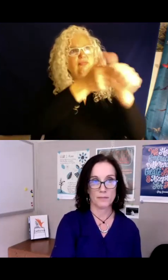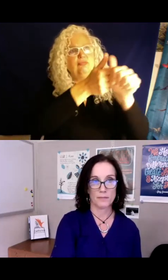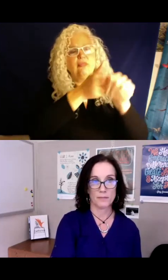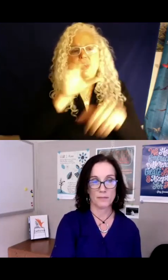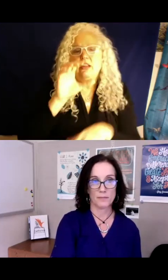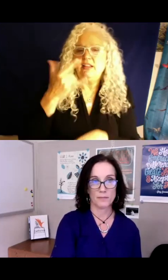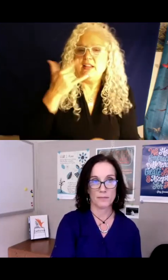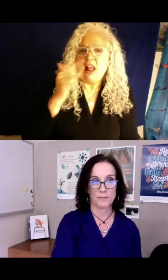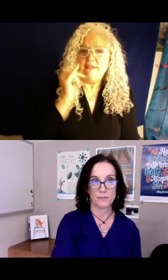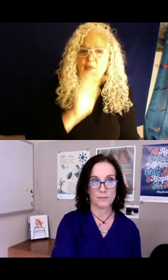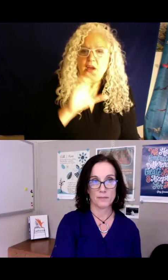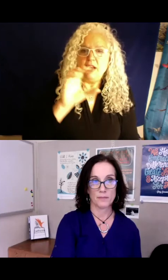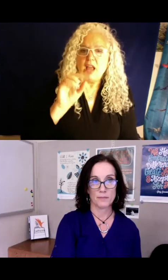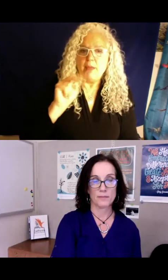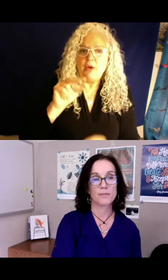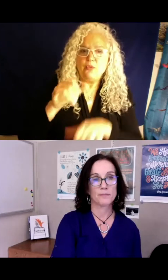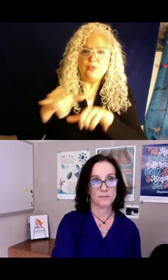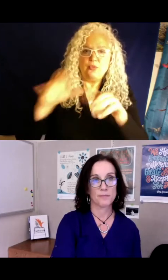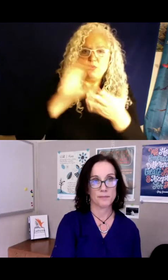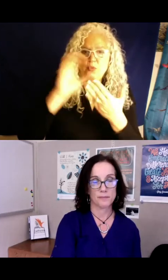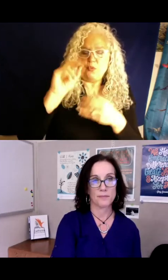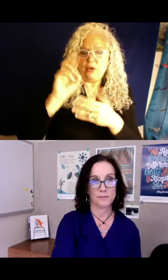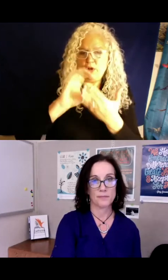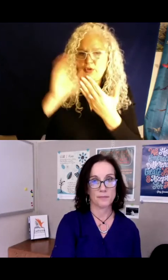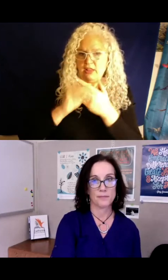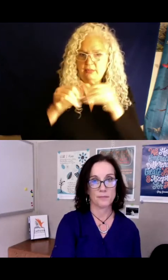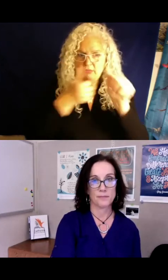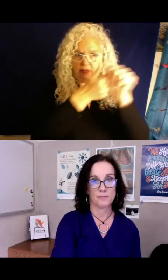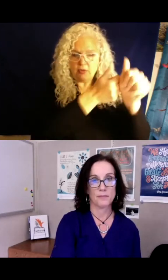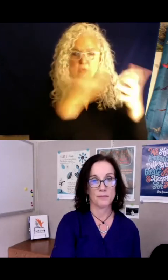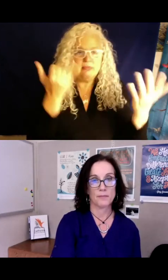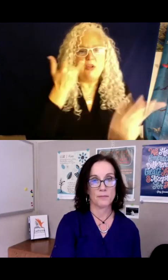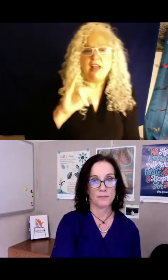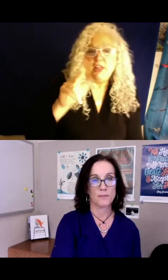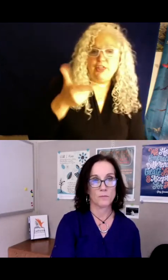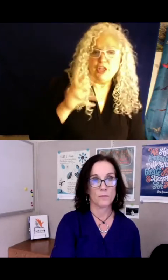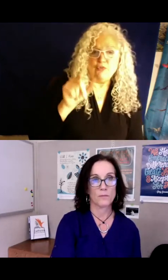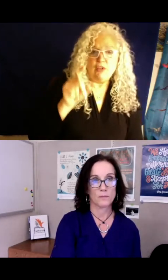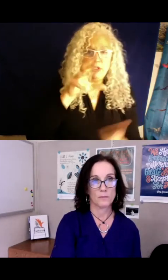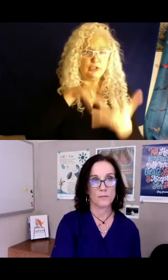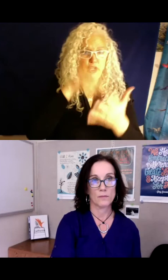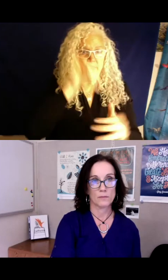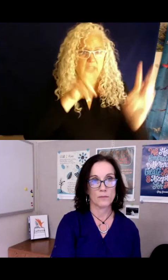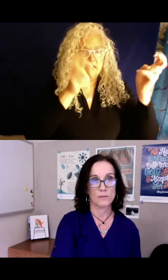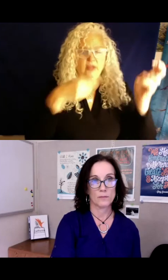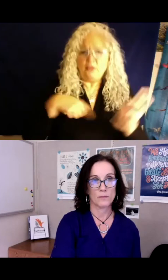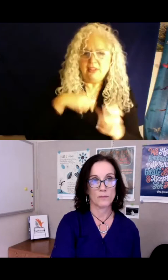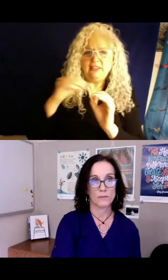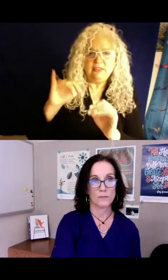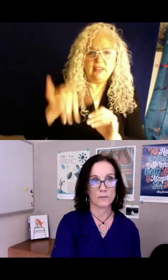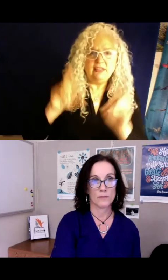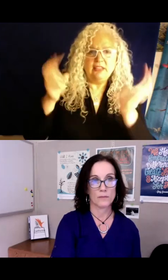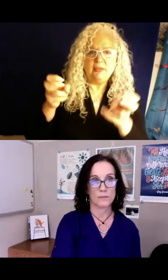At the school, we follow the California Common Core program.